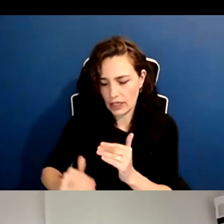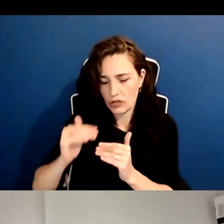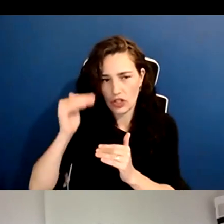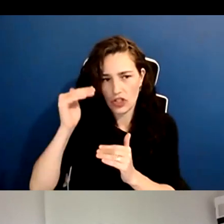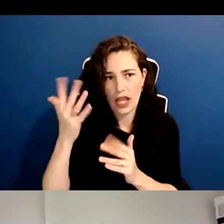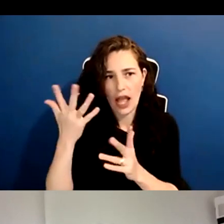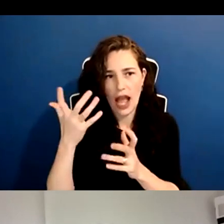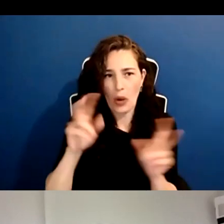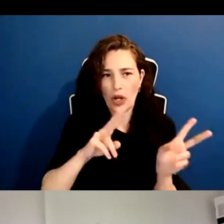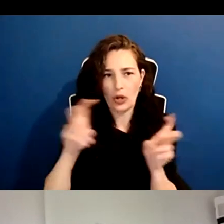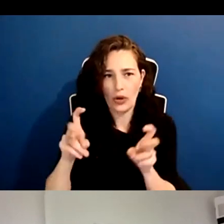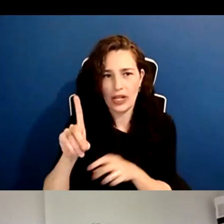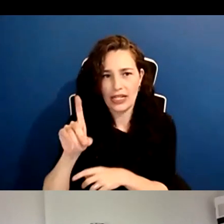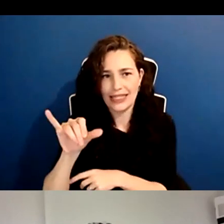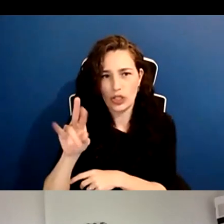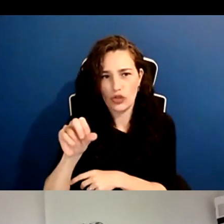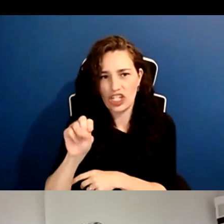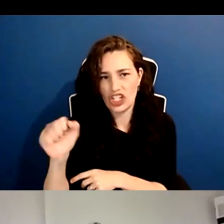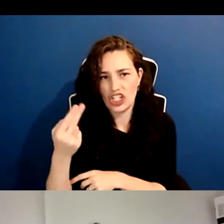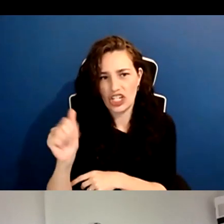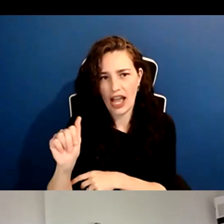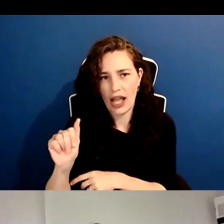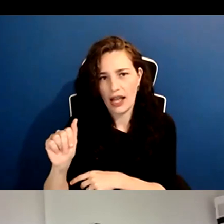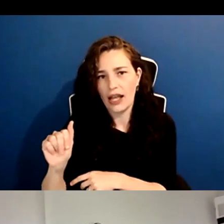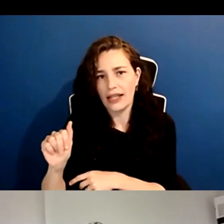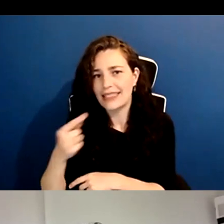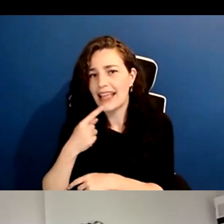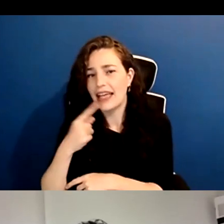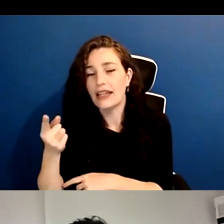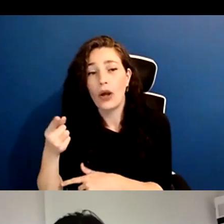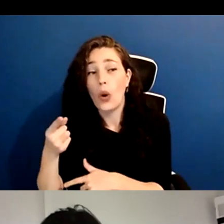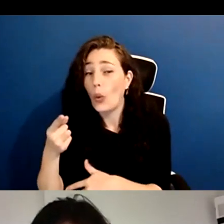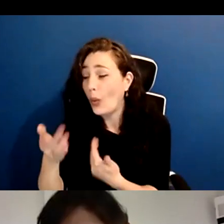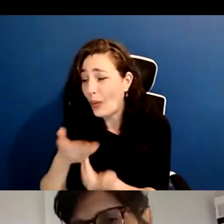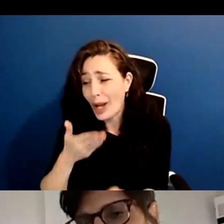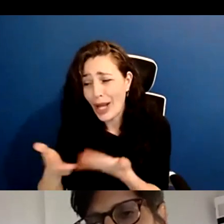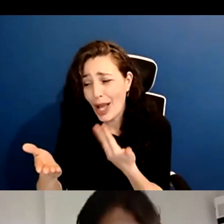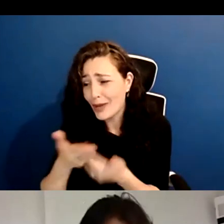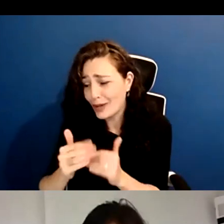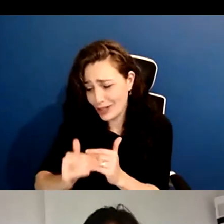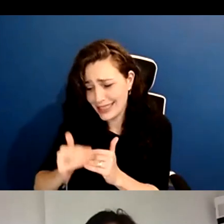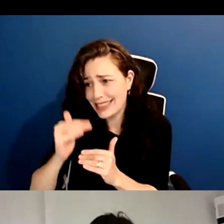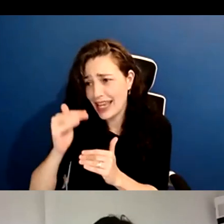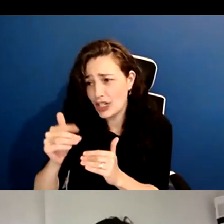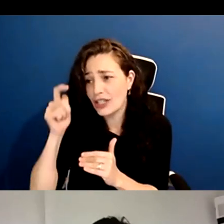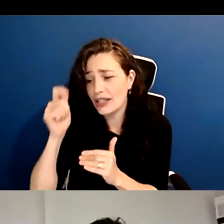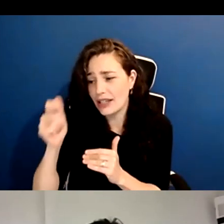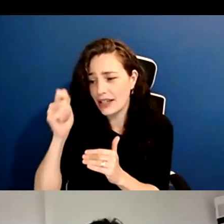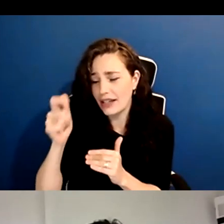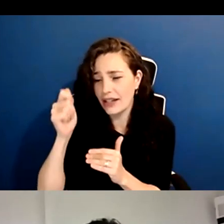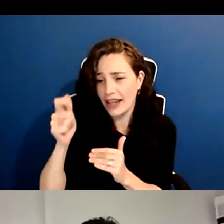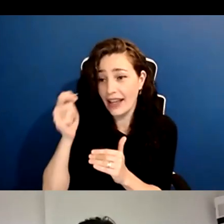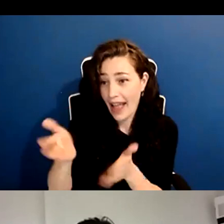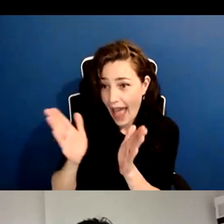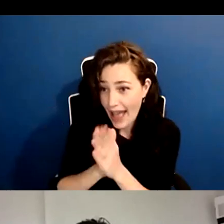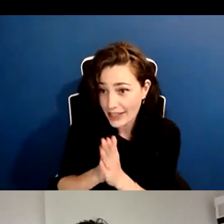making a fabulous film, Mama Bears. Darisha said, you're in whatever stage the grant is asking for. And you